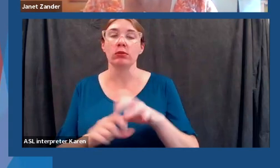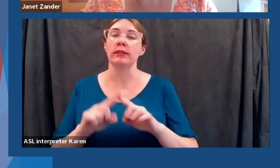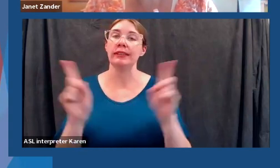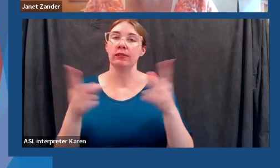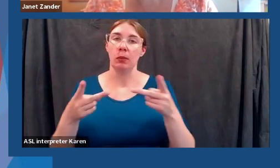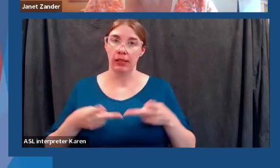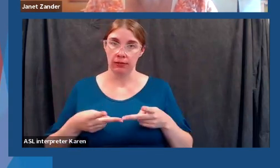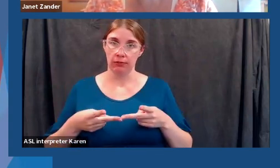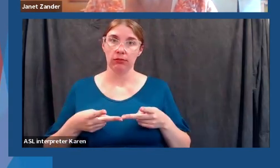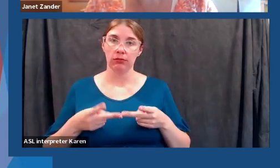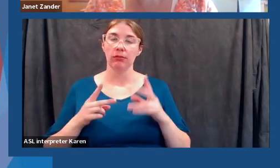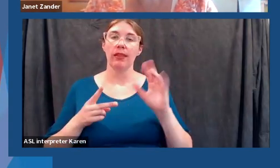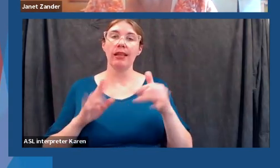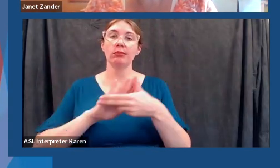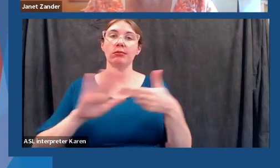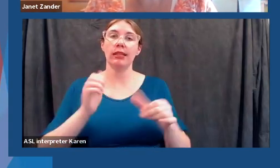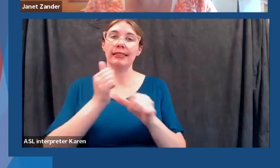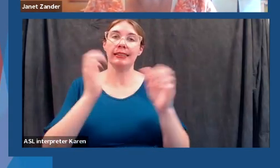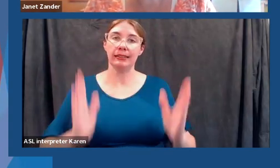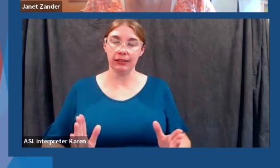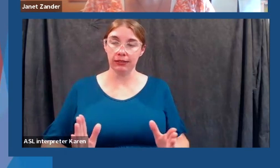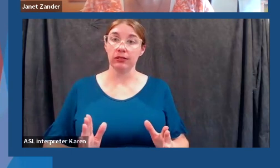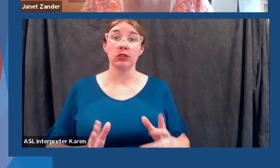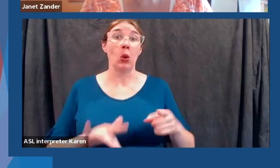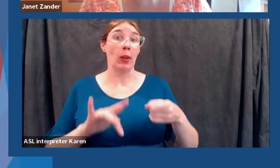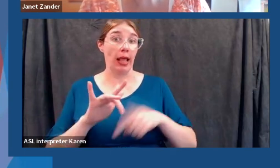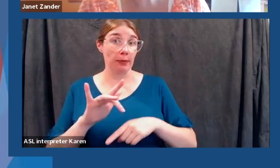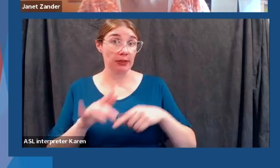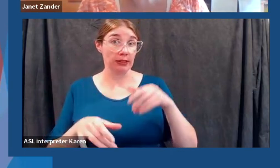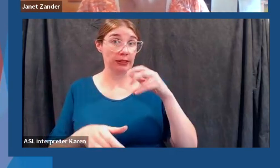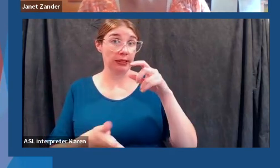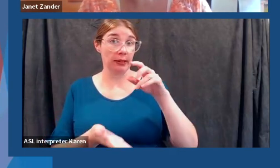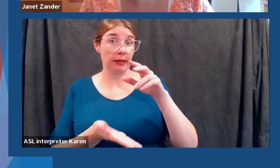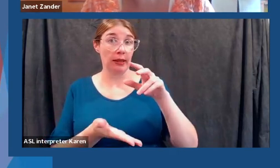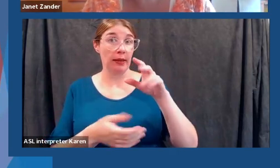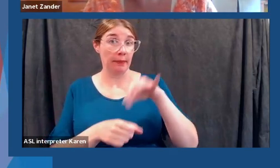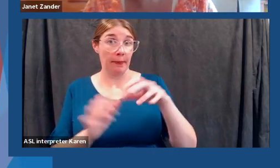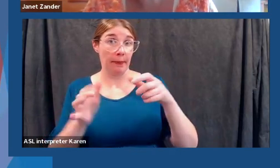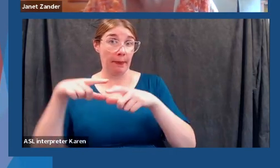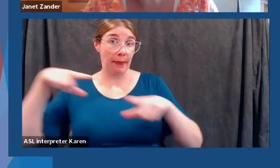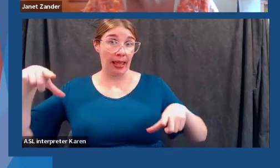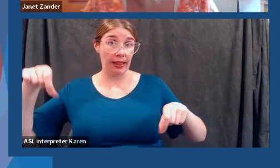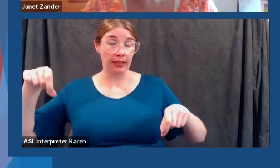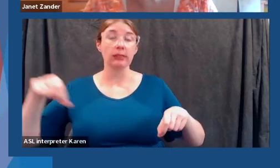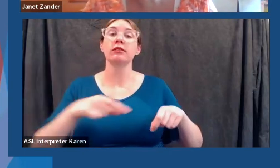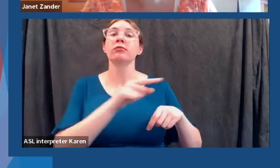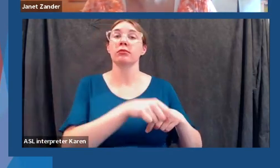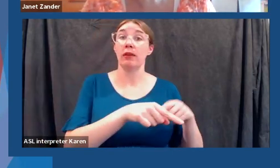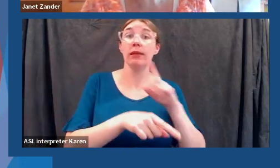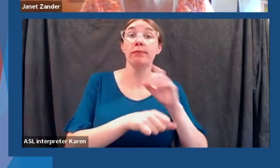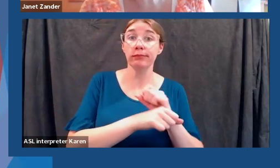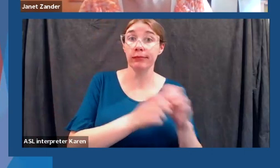on the absentee ballot certification, where that person would need to sign in the location required for